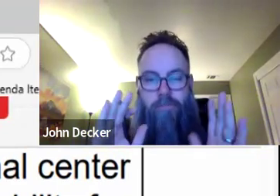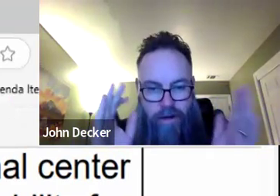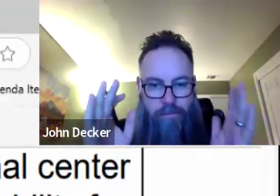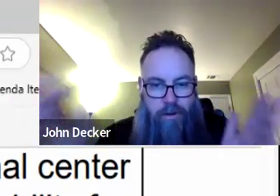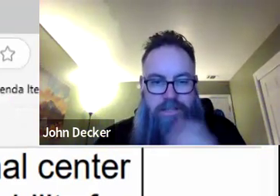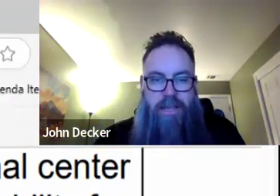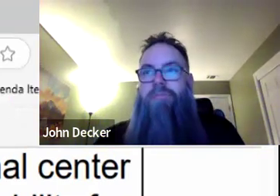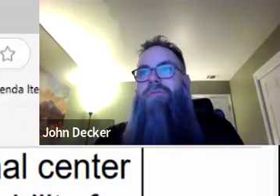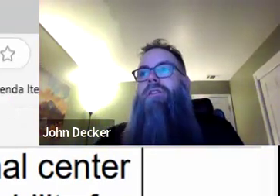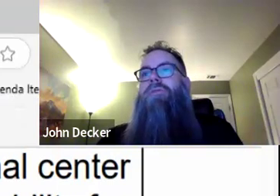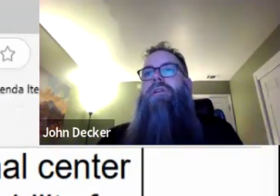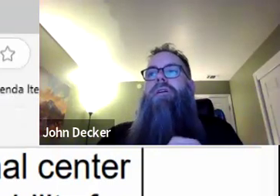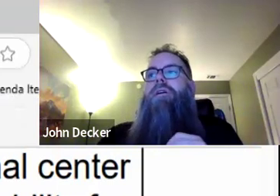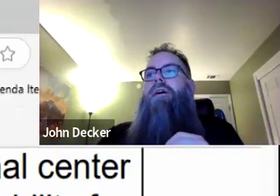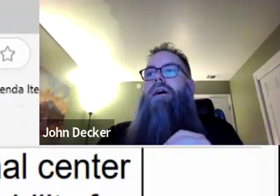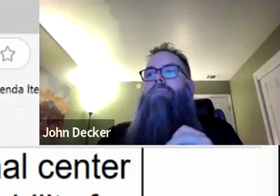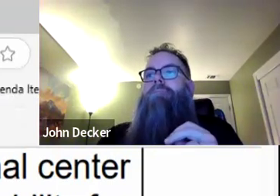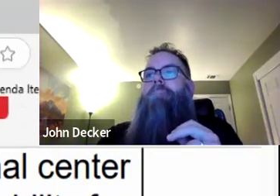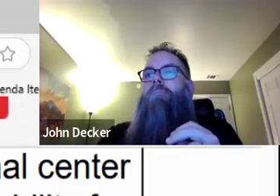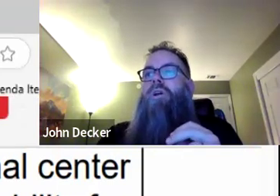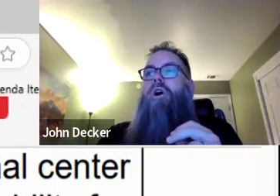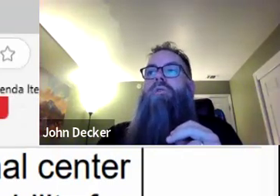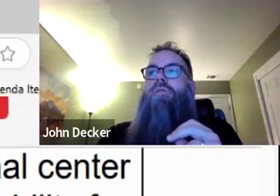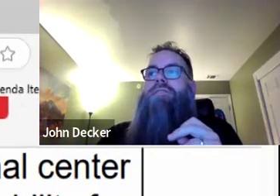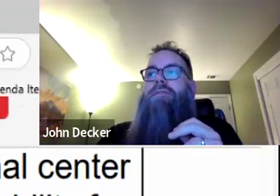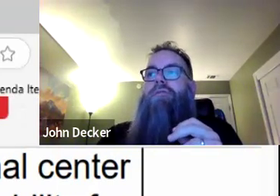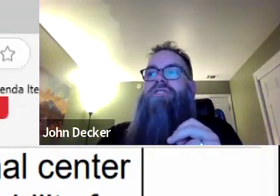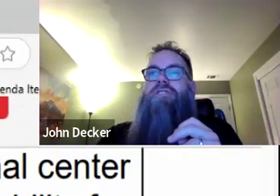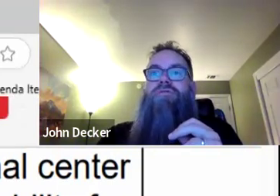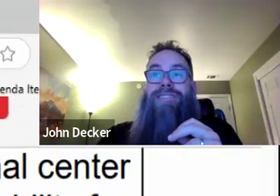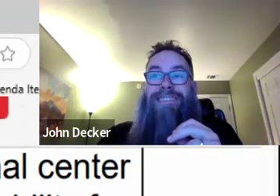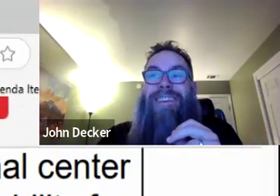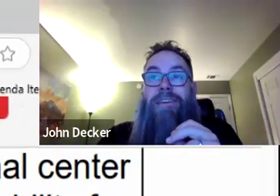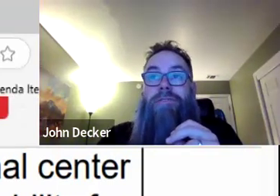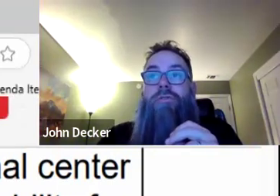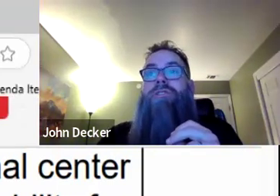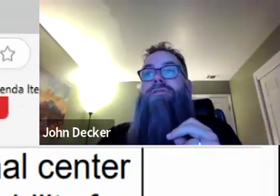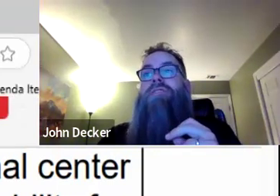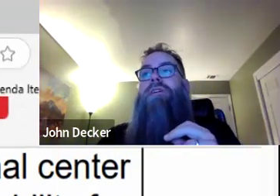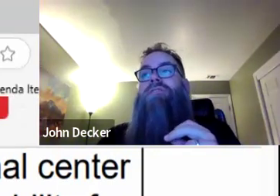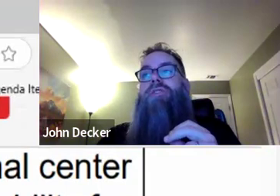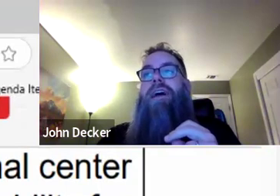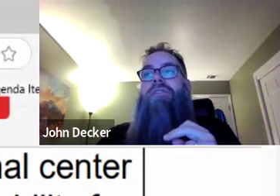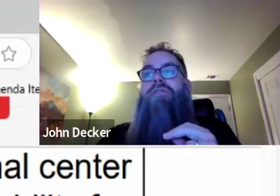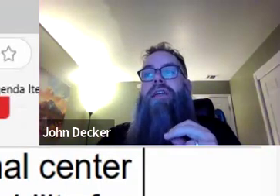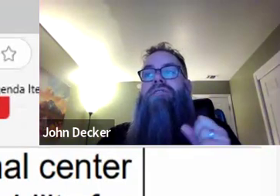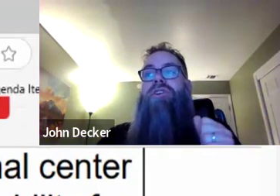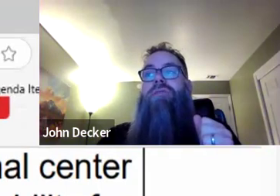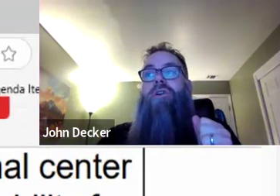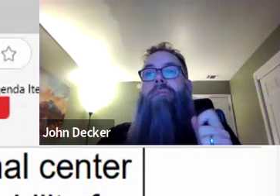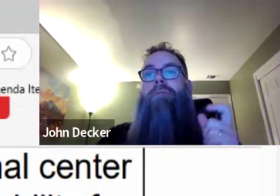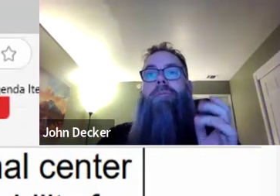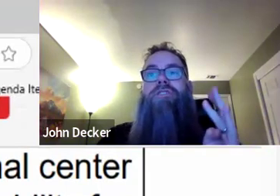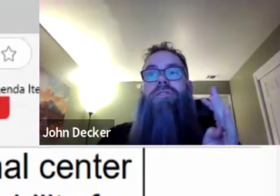for everything right up front to kind of be front loaded. When all requested information is received, the regional center has 30 calendar days